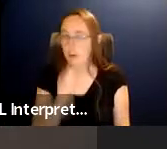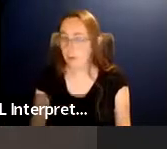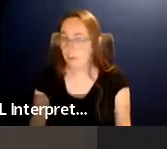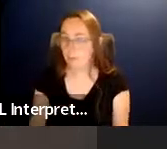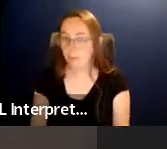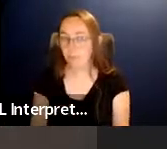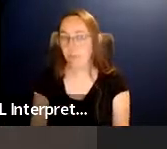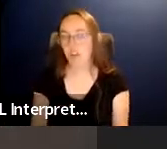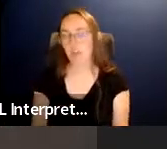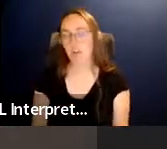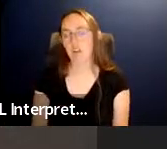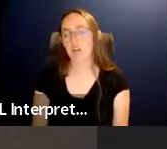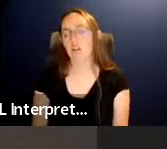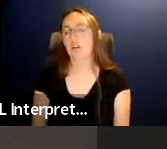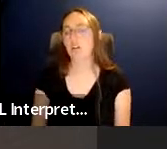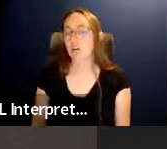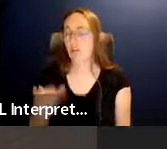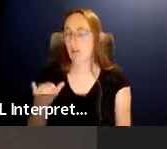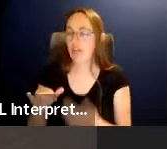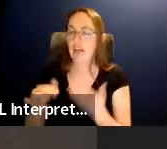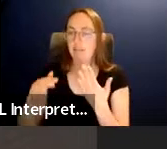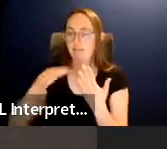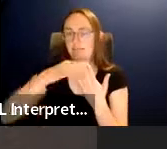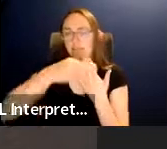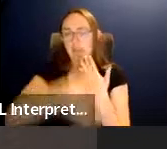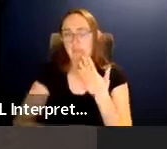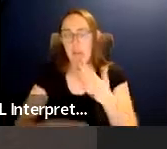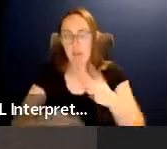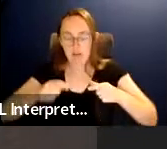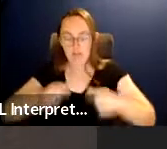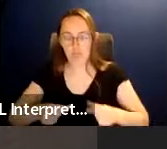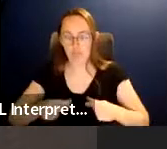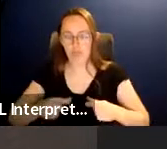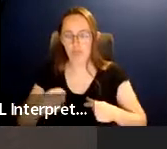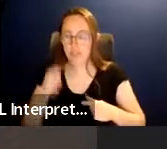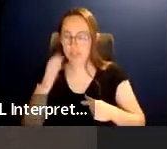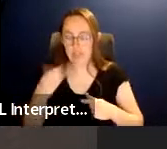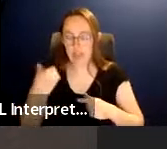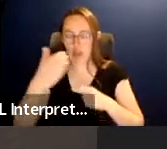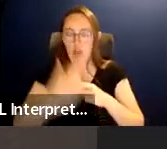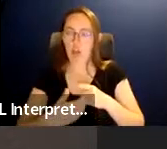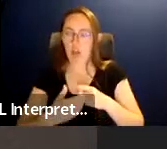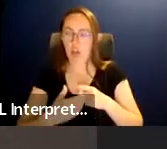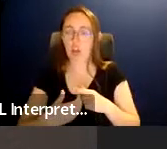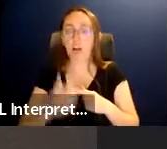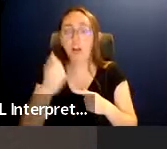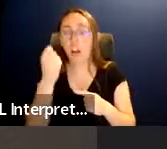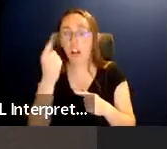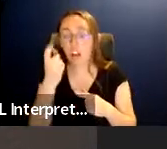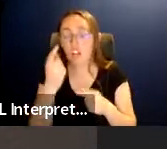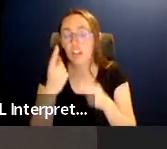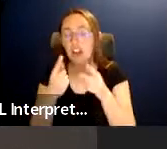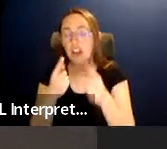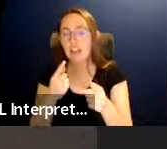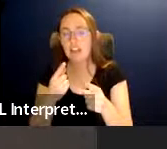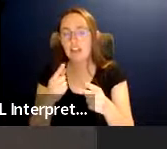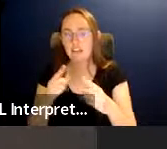and peel the backing off, put your cell phone. Now, you can also make that steeper if you wanted